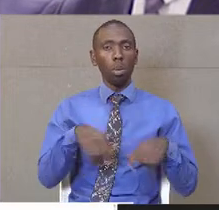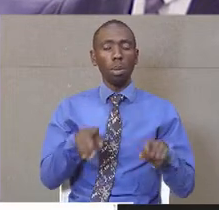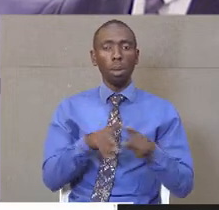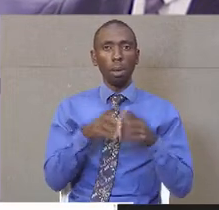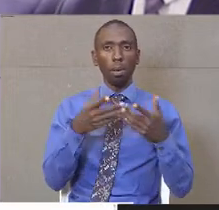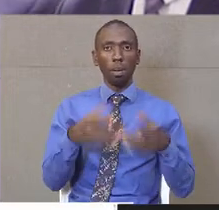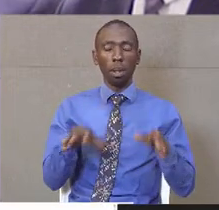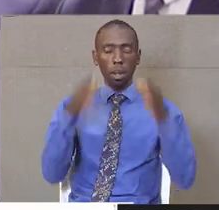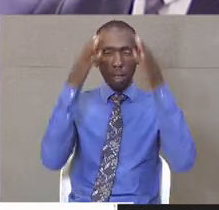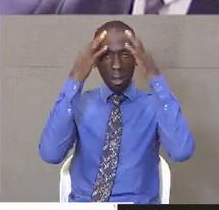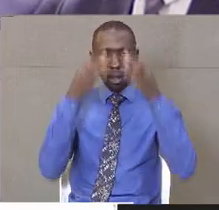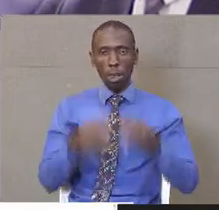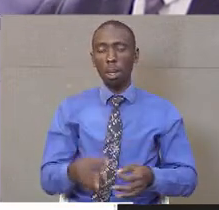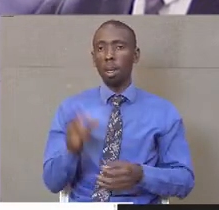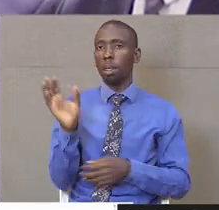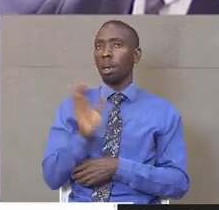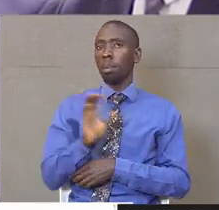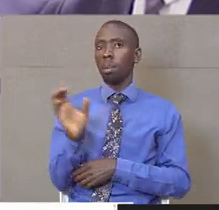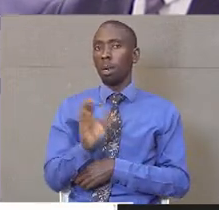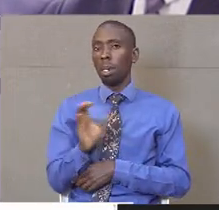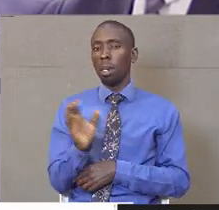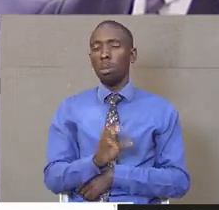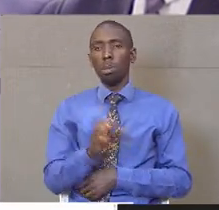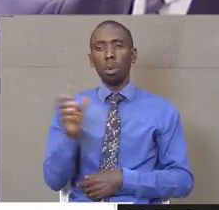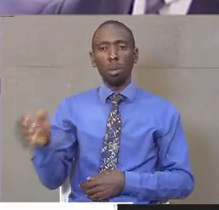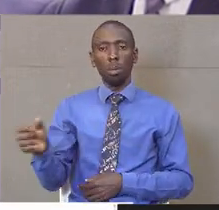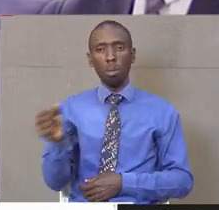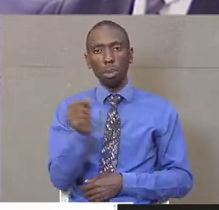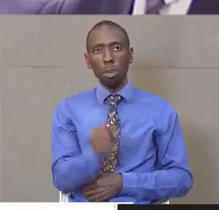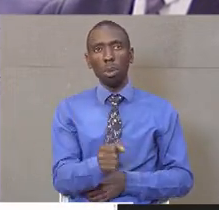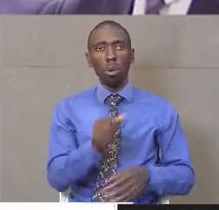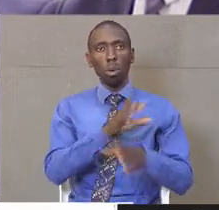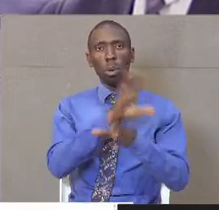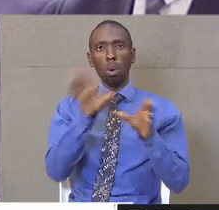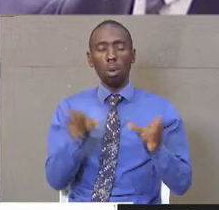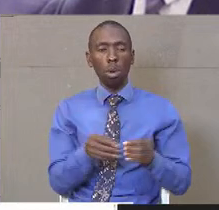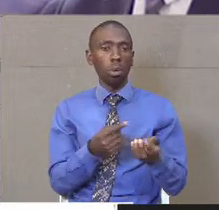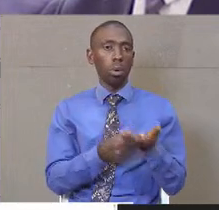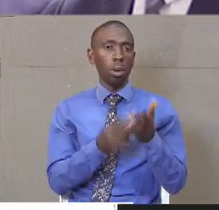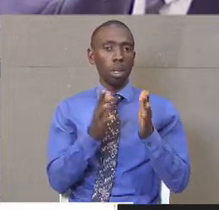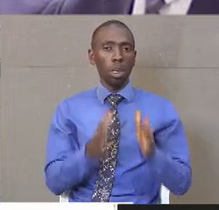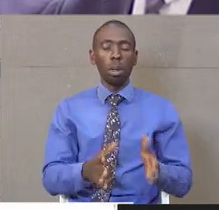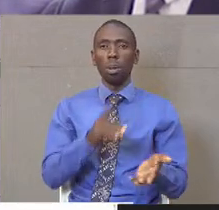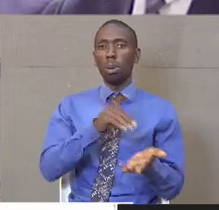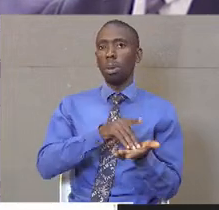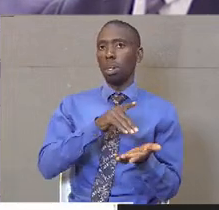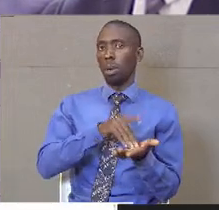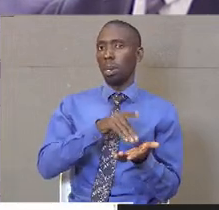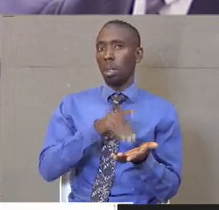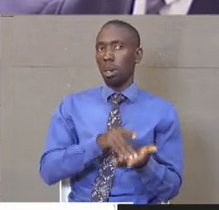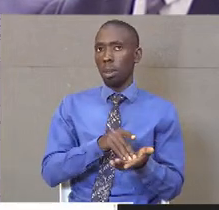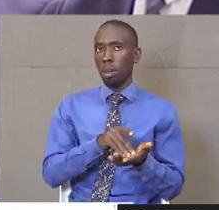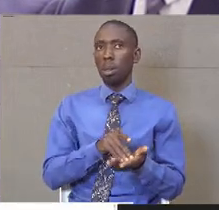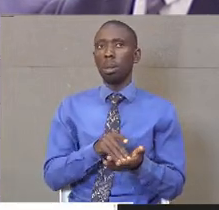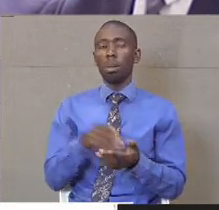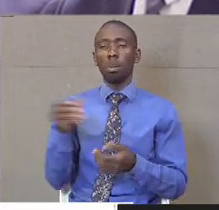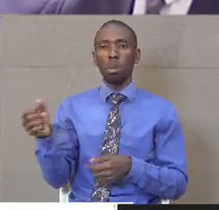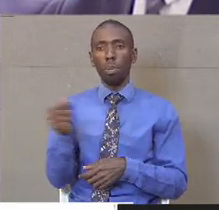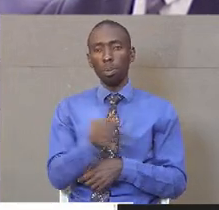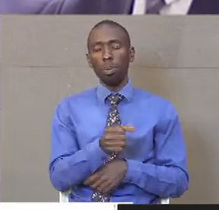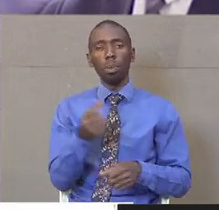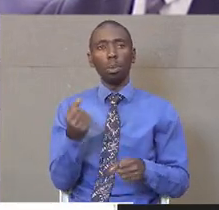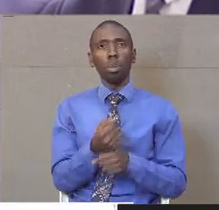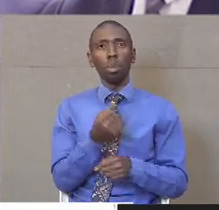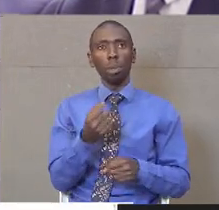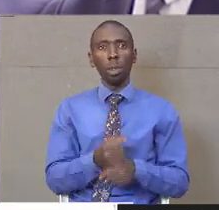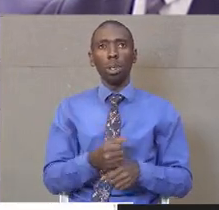as cabinet to employ all Ugandan doctors and deploy them down to the level